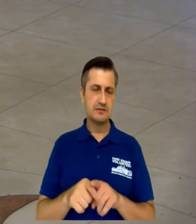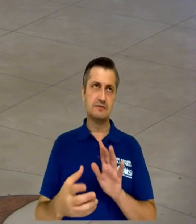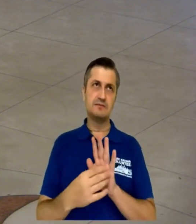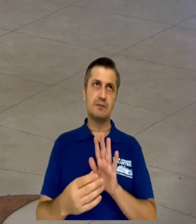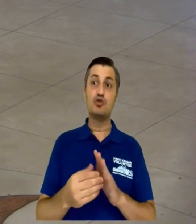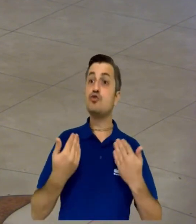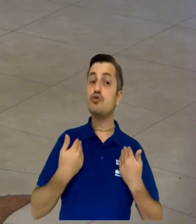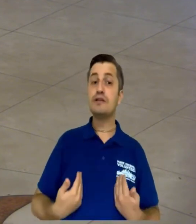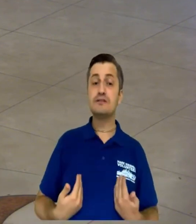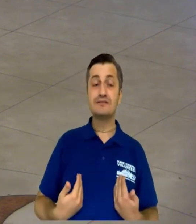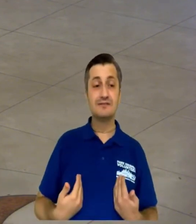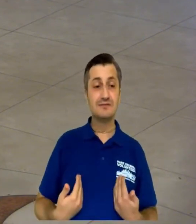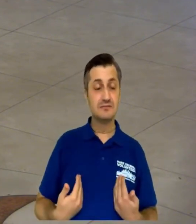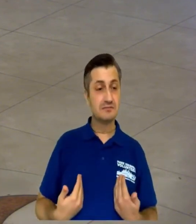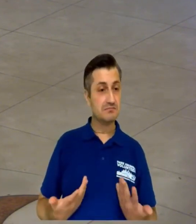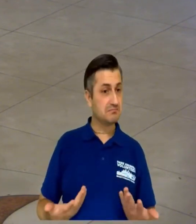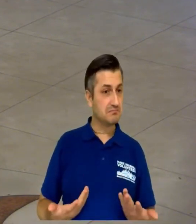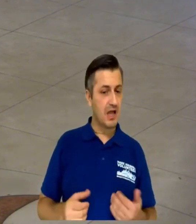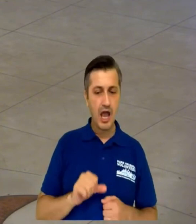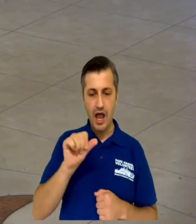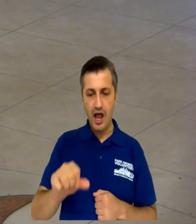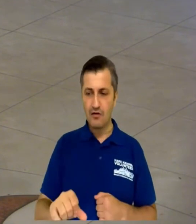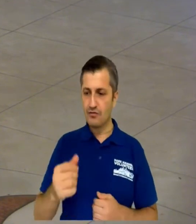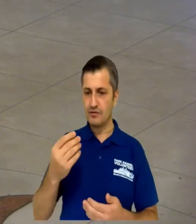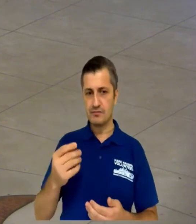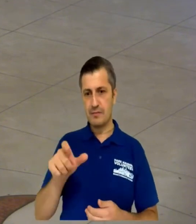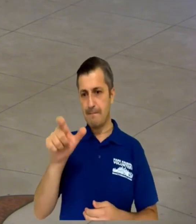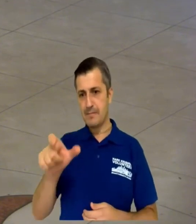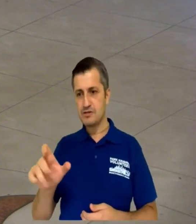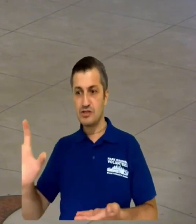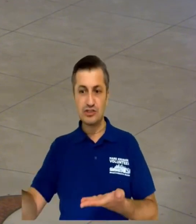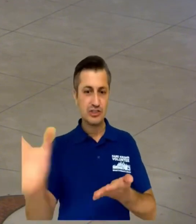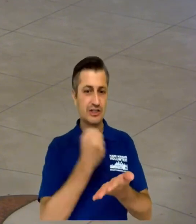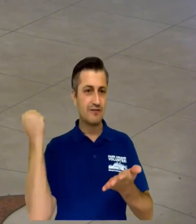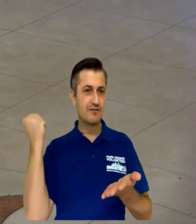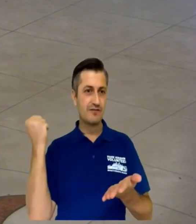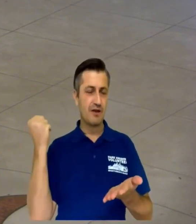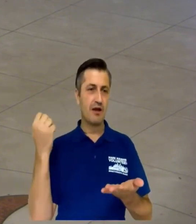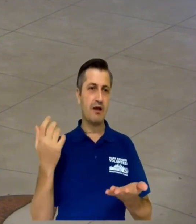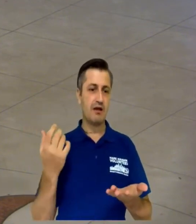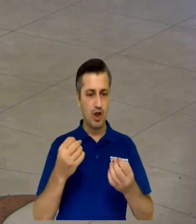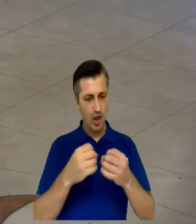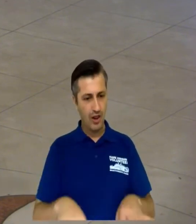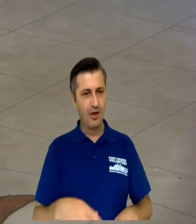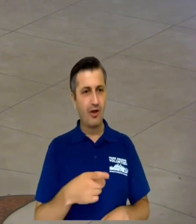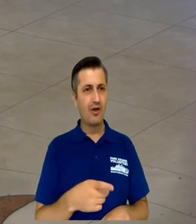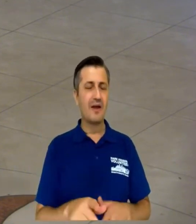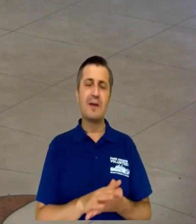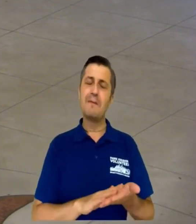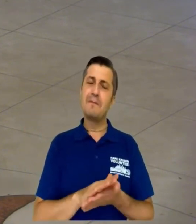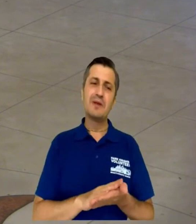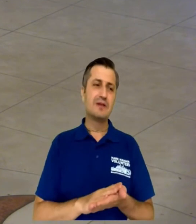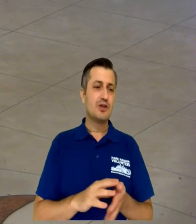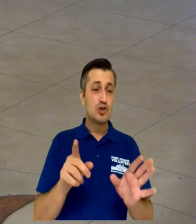did that wealth go? Yeah. So this is not gonna last, and Krishna.